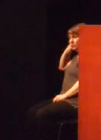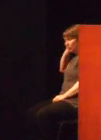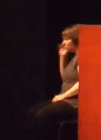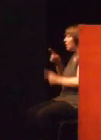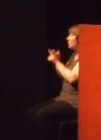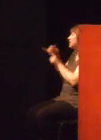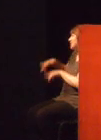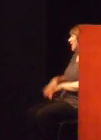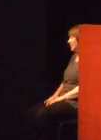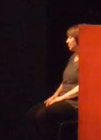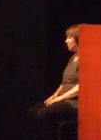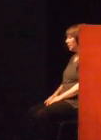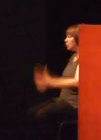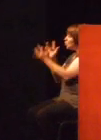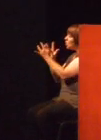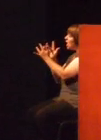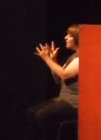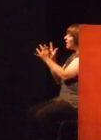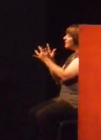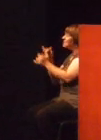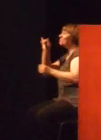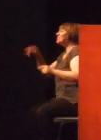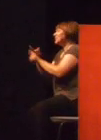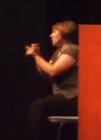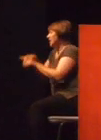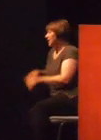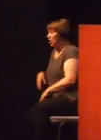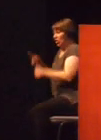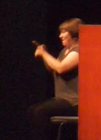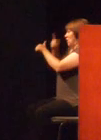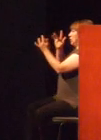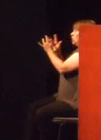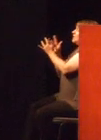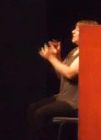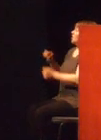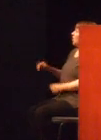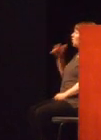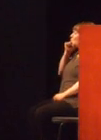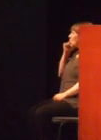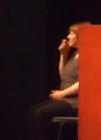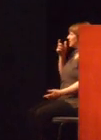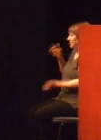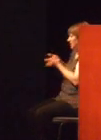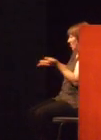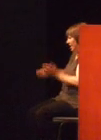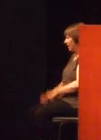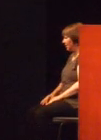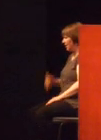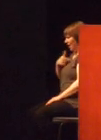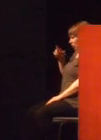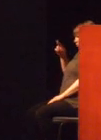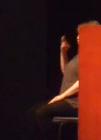basically in that range where contact is like your first contact with the notion that racism exists. And so for some people that happens